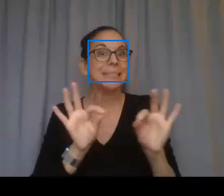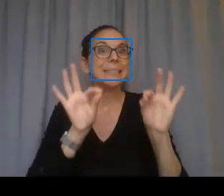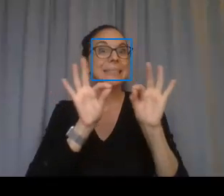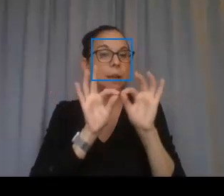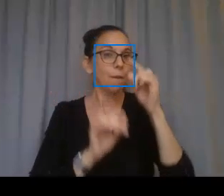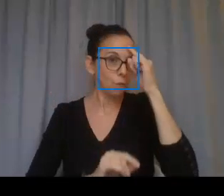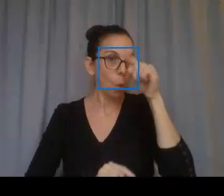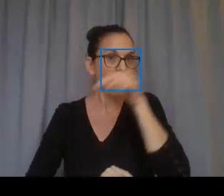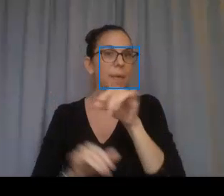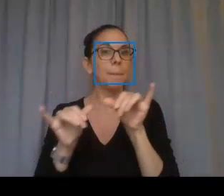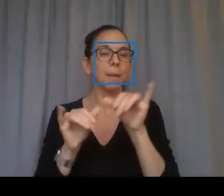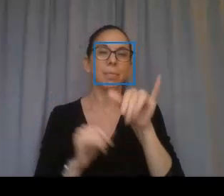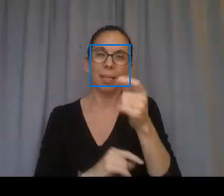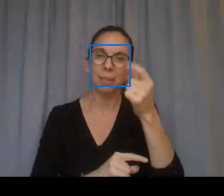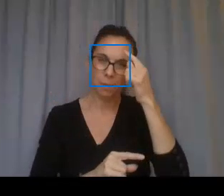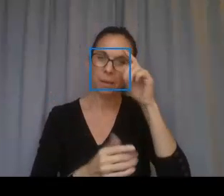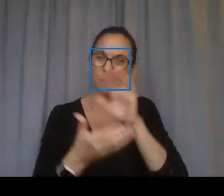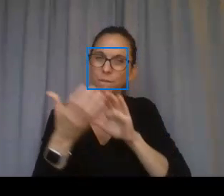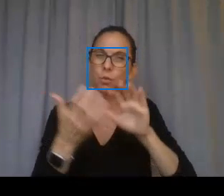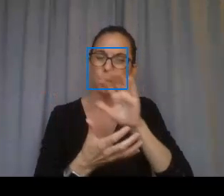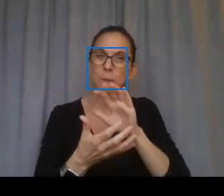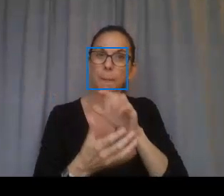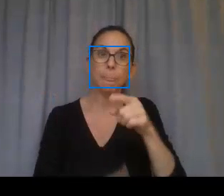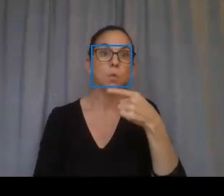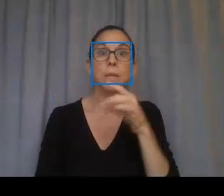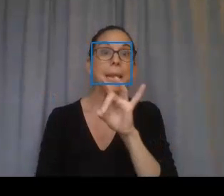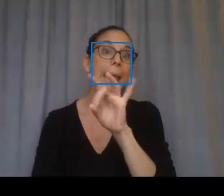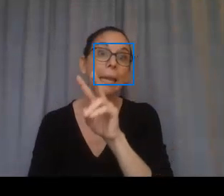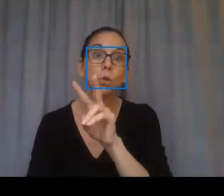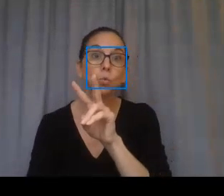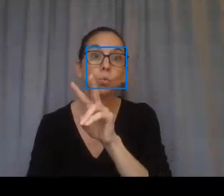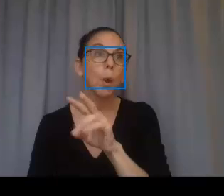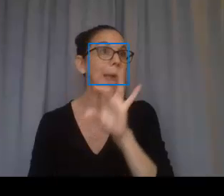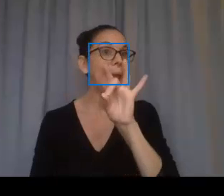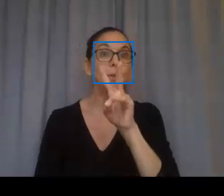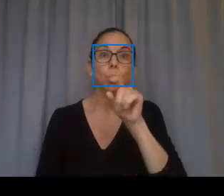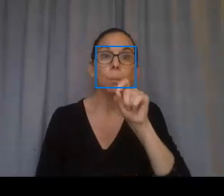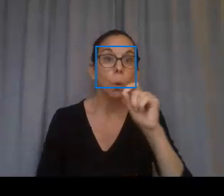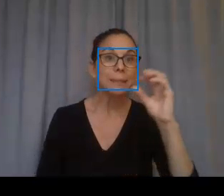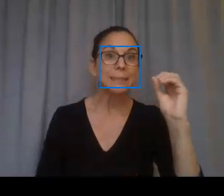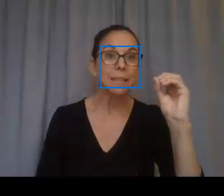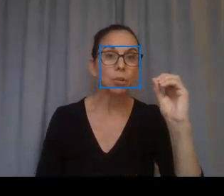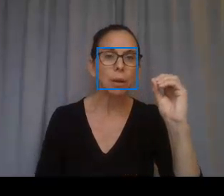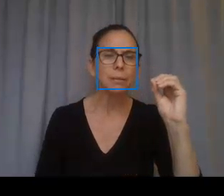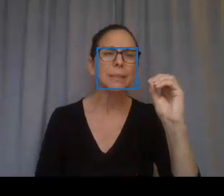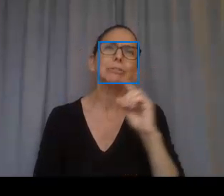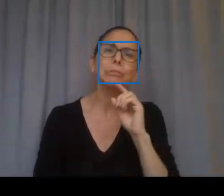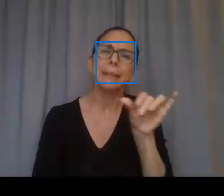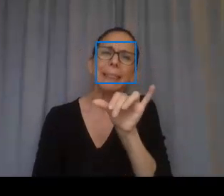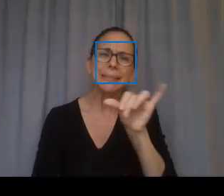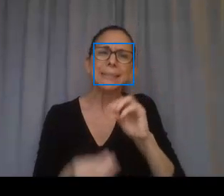this is where it gets a little confusing with numbers because whether you said 82 or 82.0, that's the same